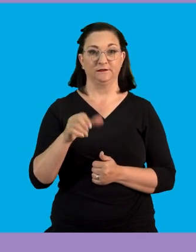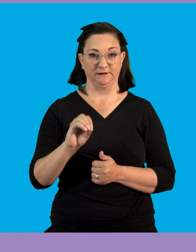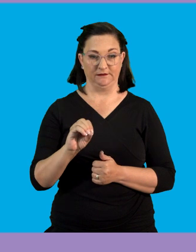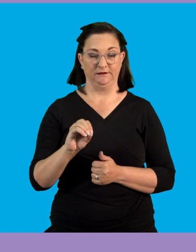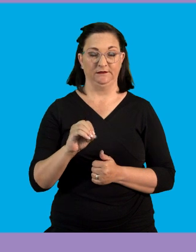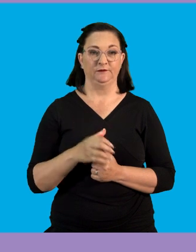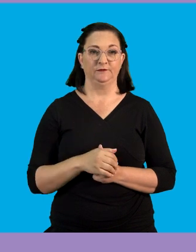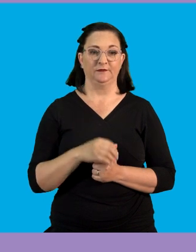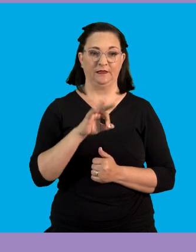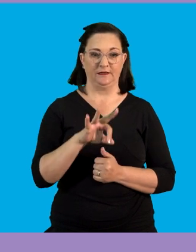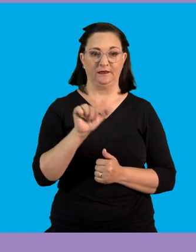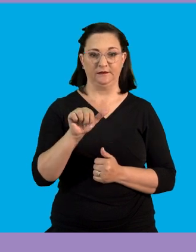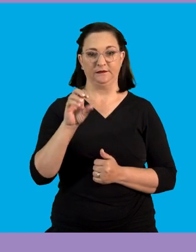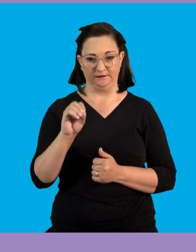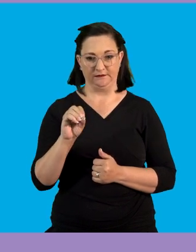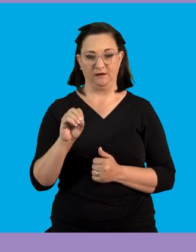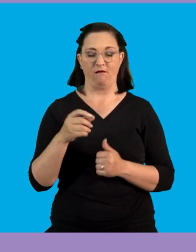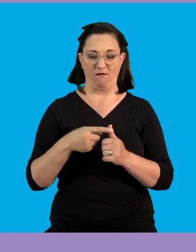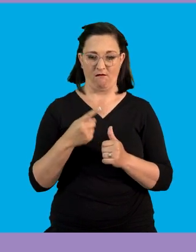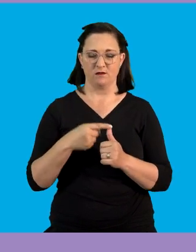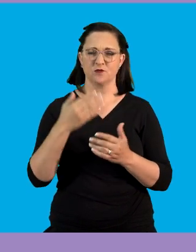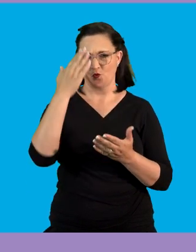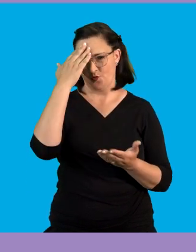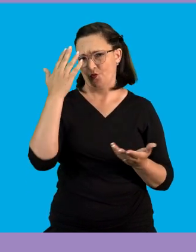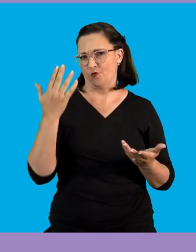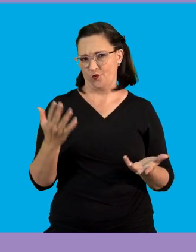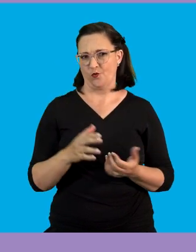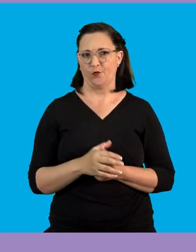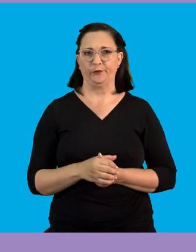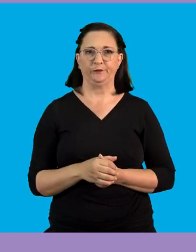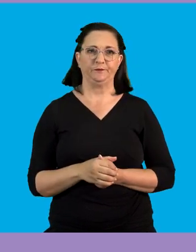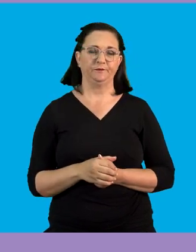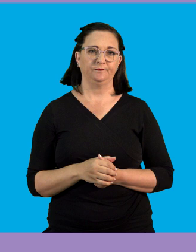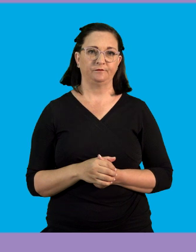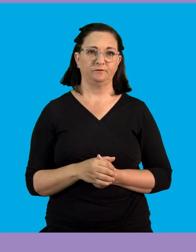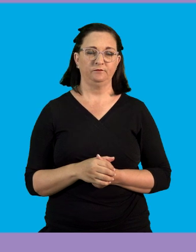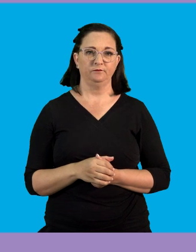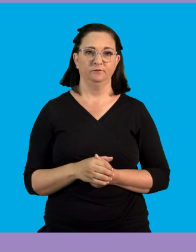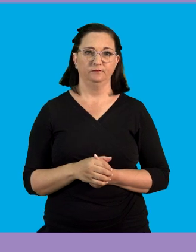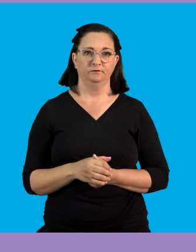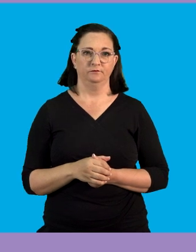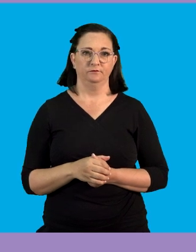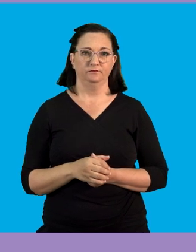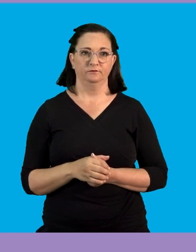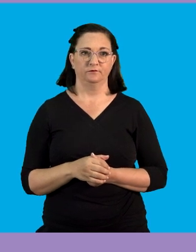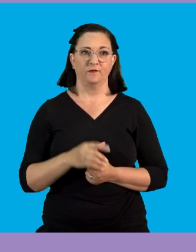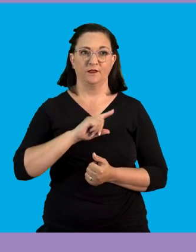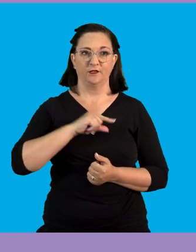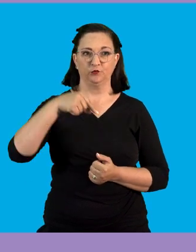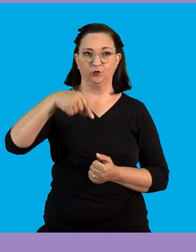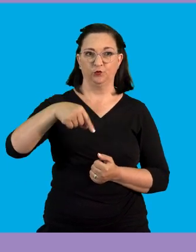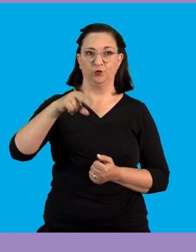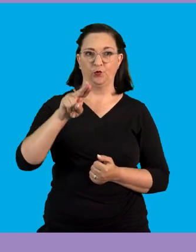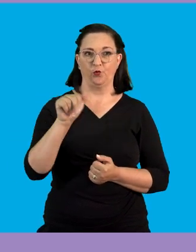Therefore, the answer there is 360 degrees. So we are now able to conclude and say that means the sum